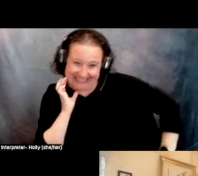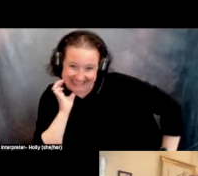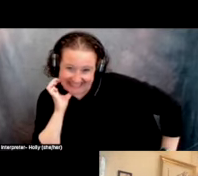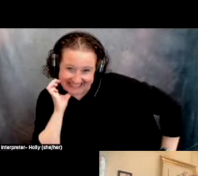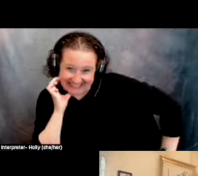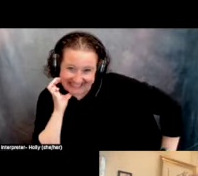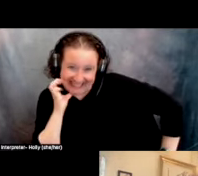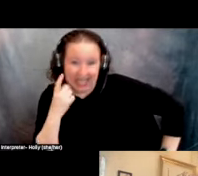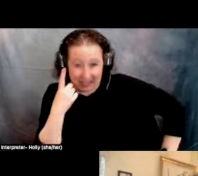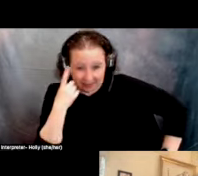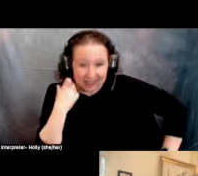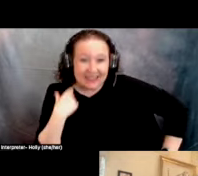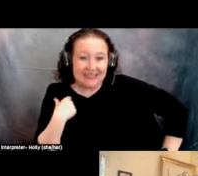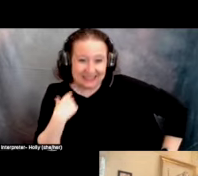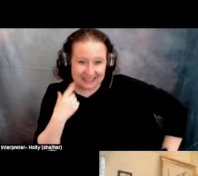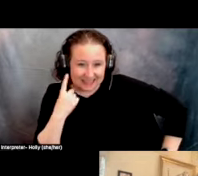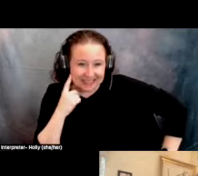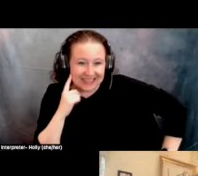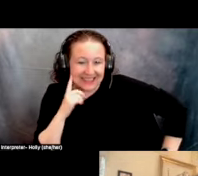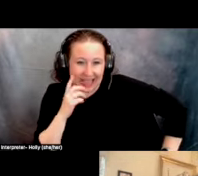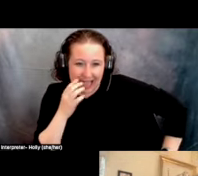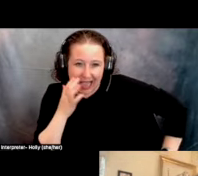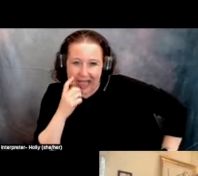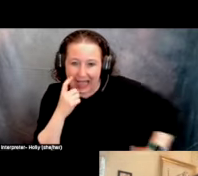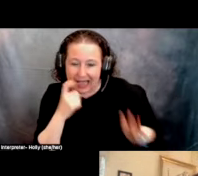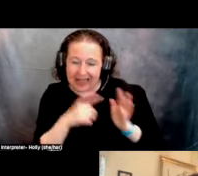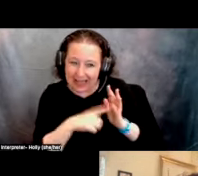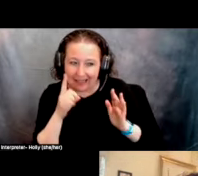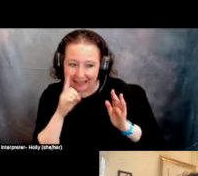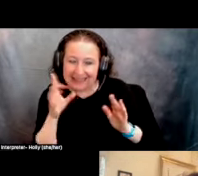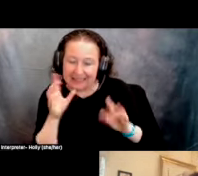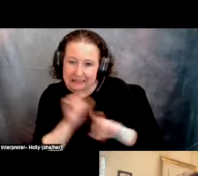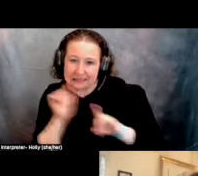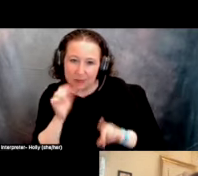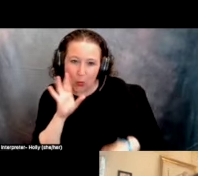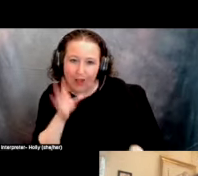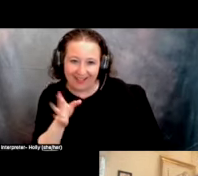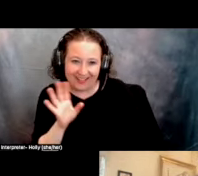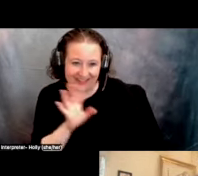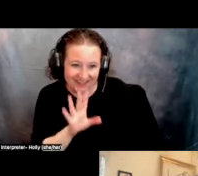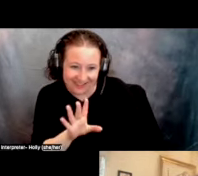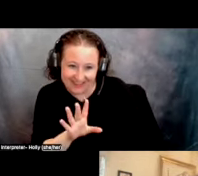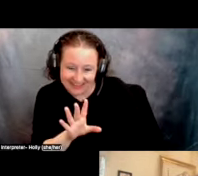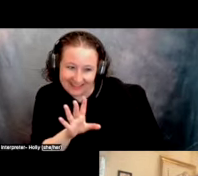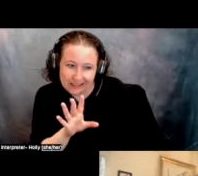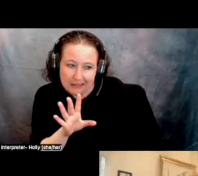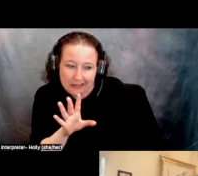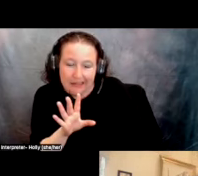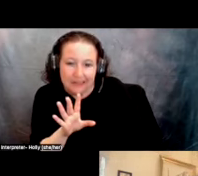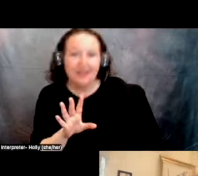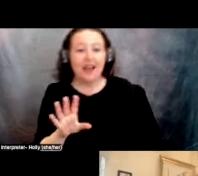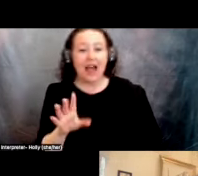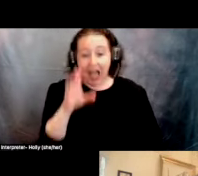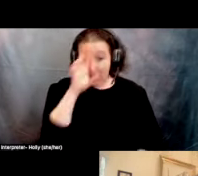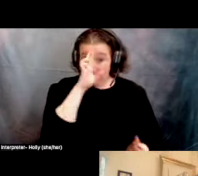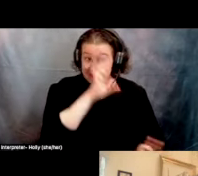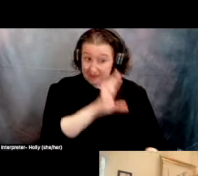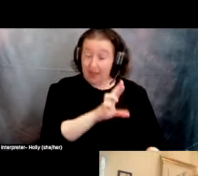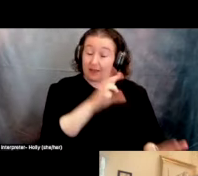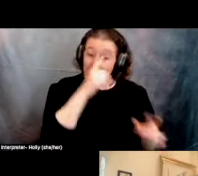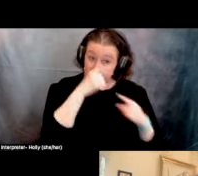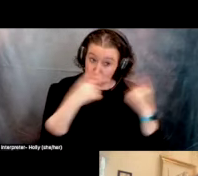Because I smell a stun. I smell a stun, y'all. Like, I mean, I respectfully disagree and agree with you,